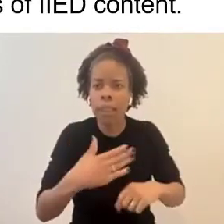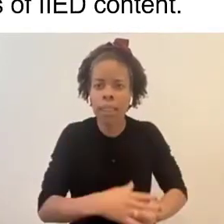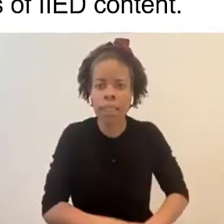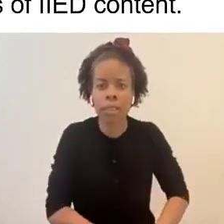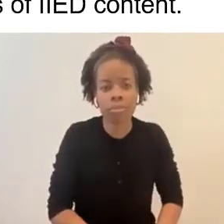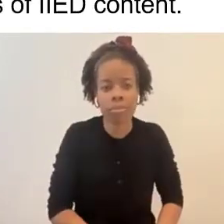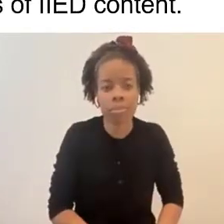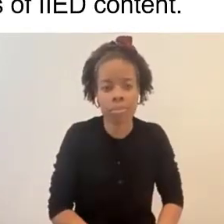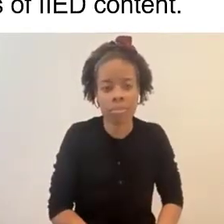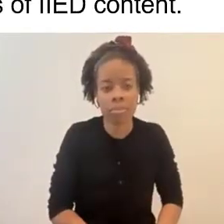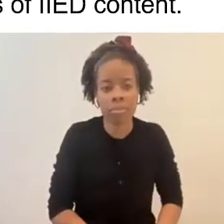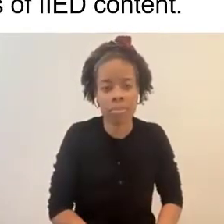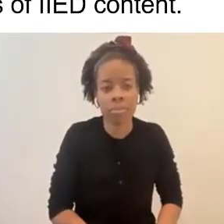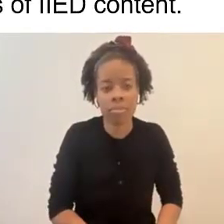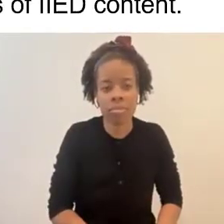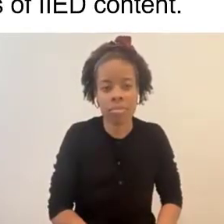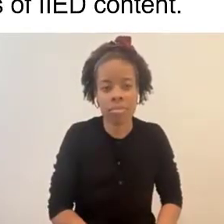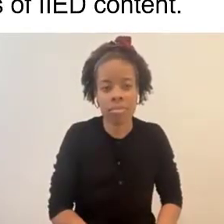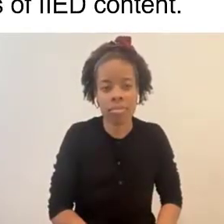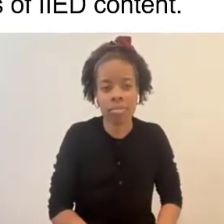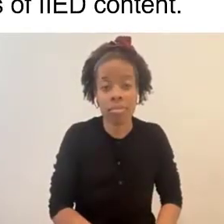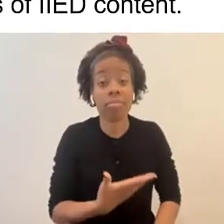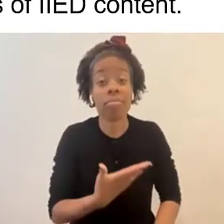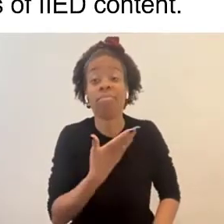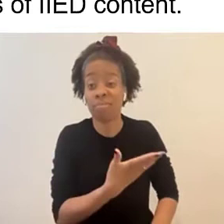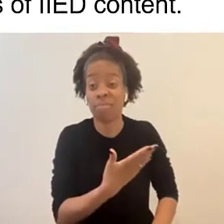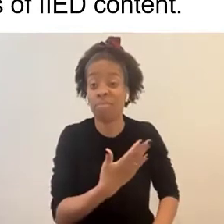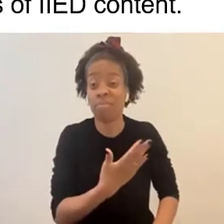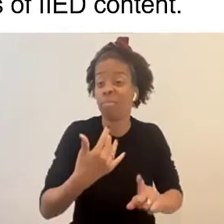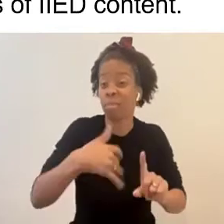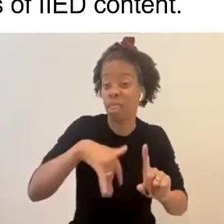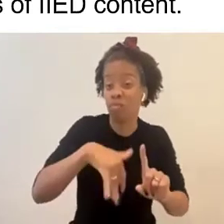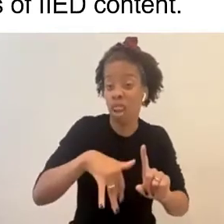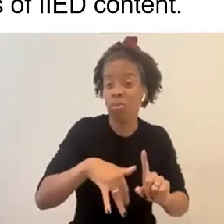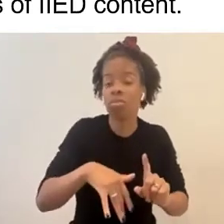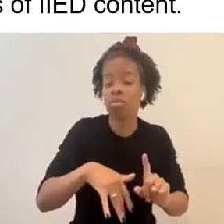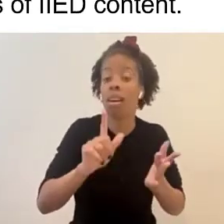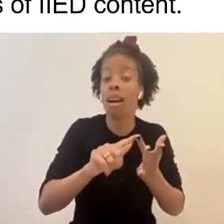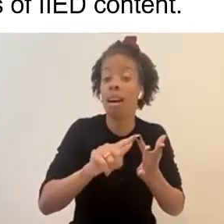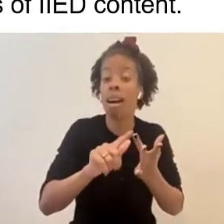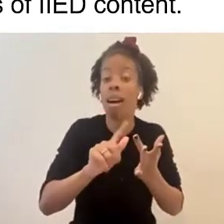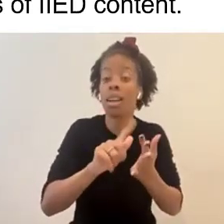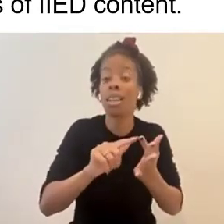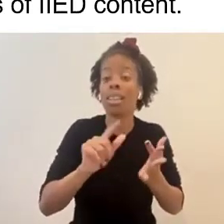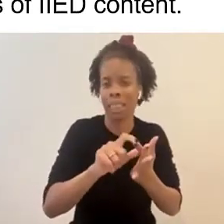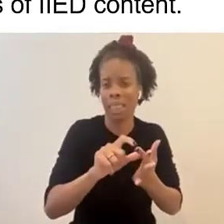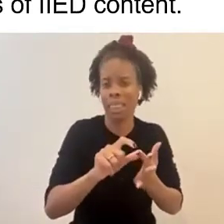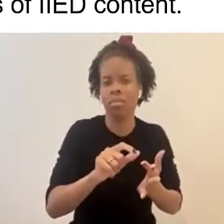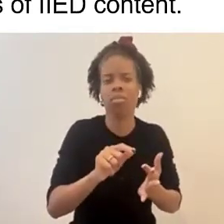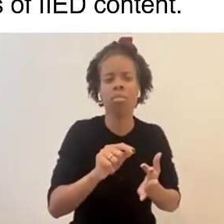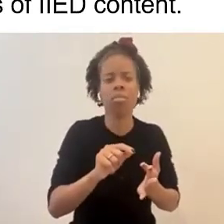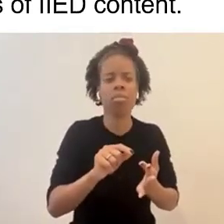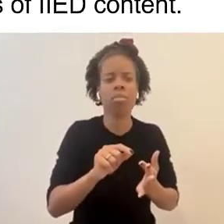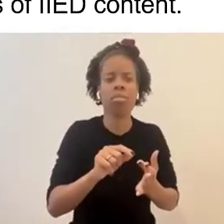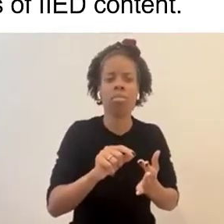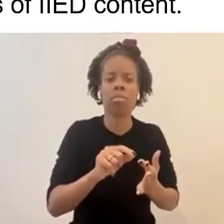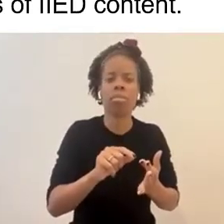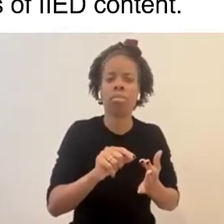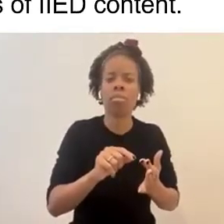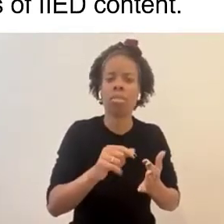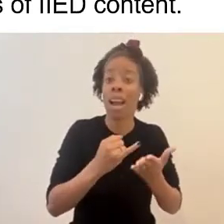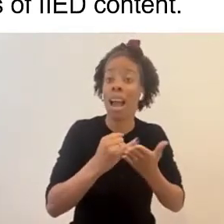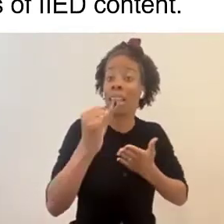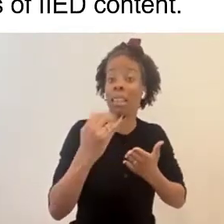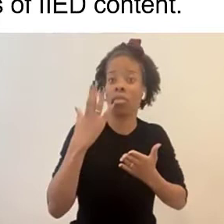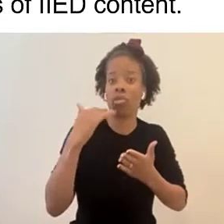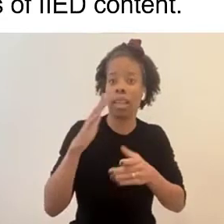So just by way of a little bit of background, IIED has been working on this topic of anti-racism in